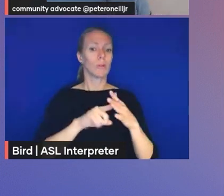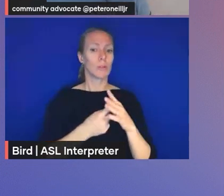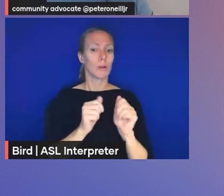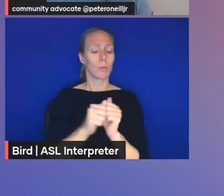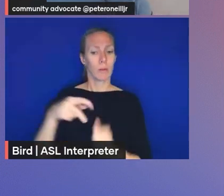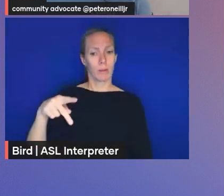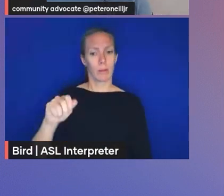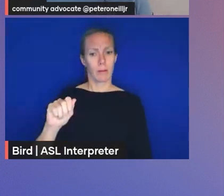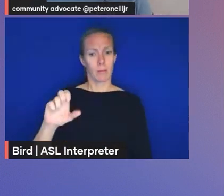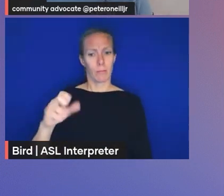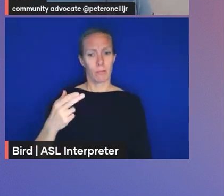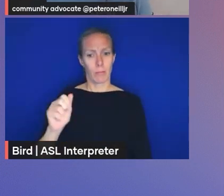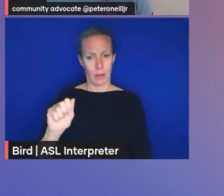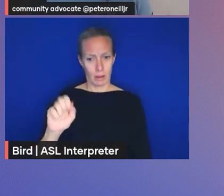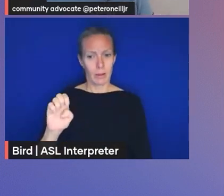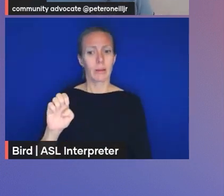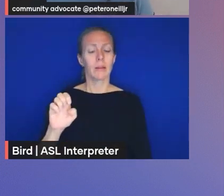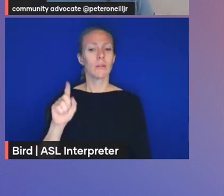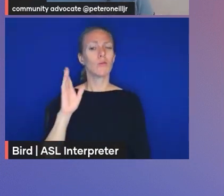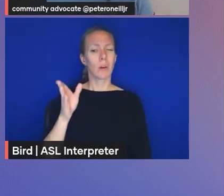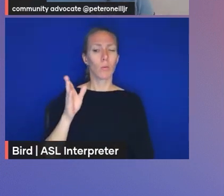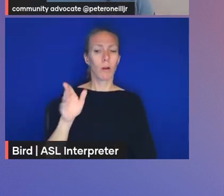make more sense after I define the package.